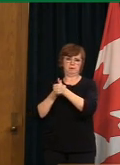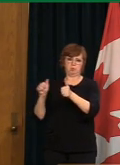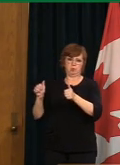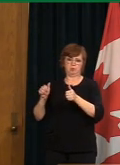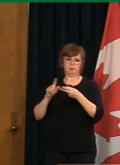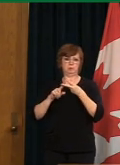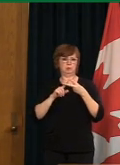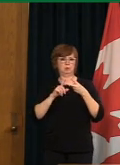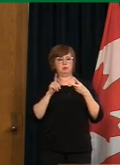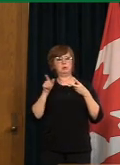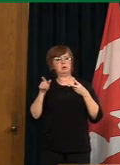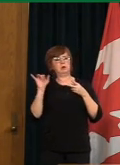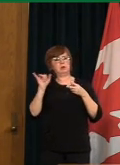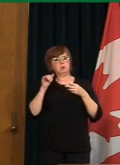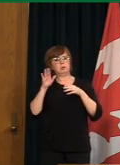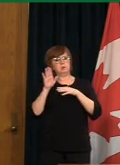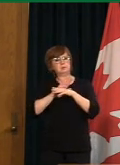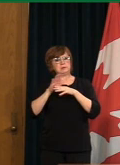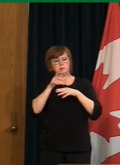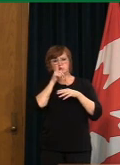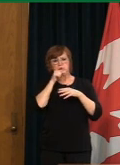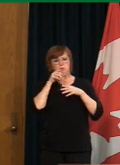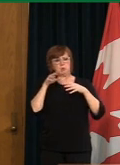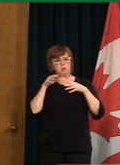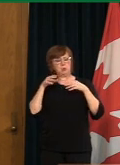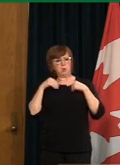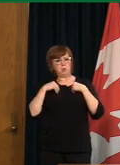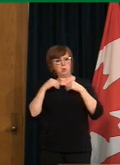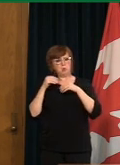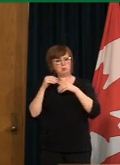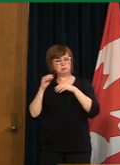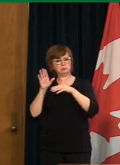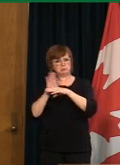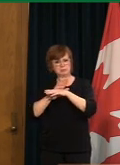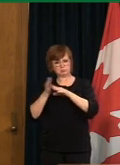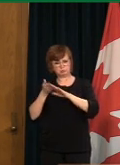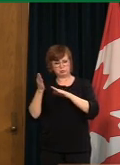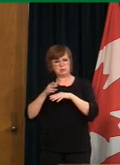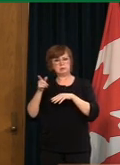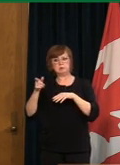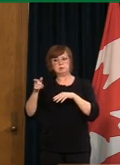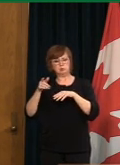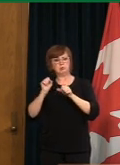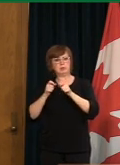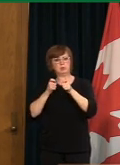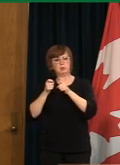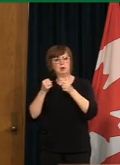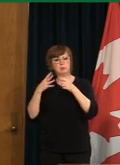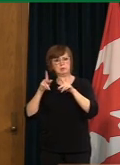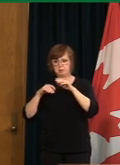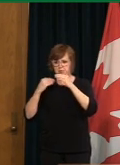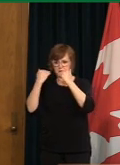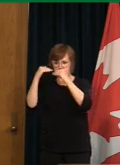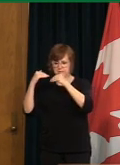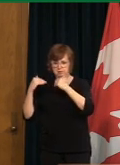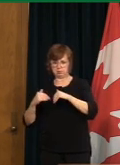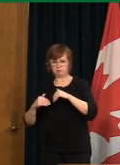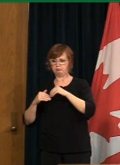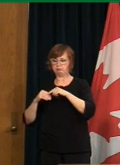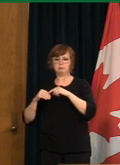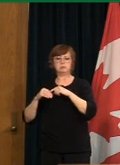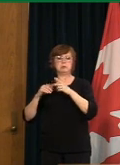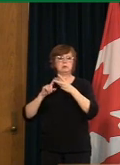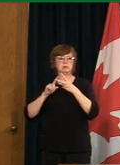out. Obviously, we were doing that very carefully in March, April, and to a large extent that has continued in Saskatchewan. But from other jurisdictions,